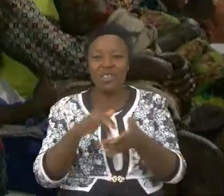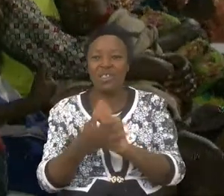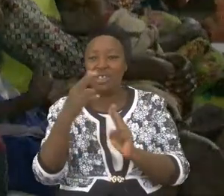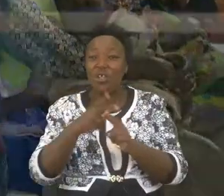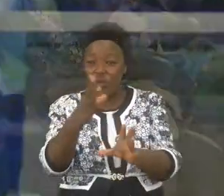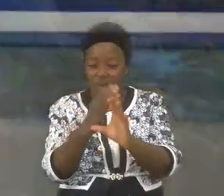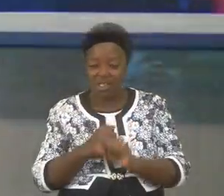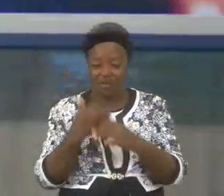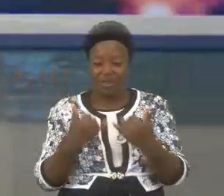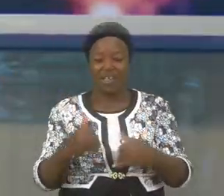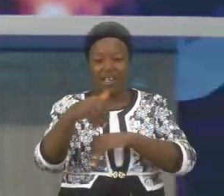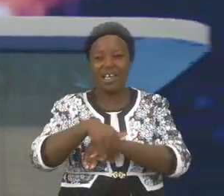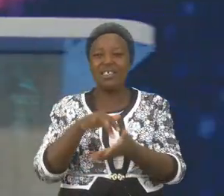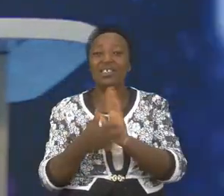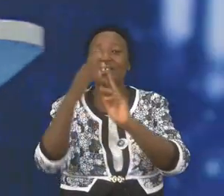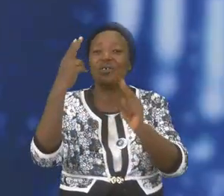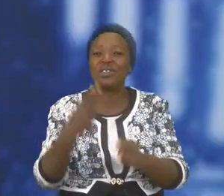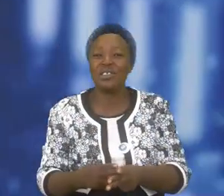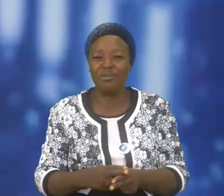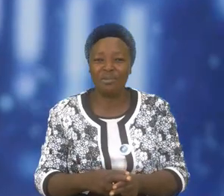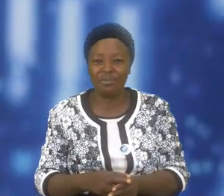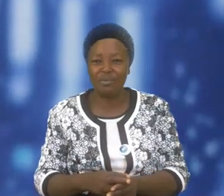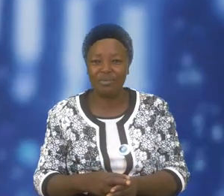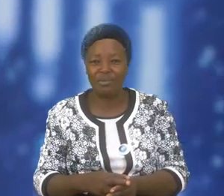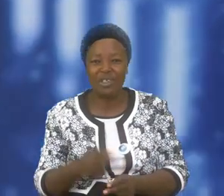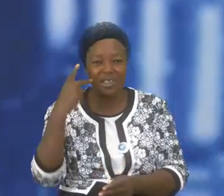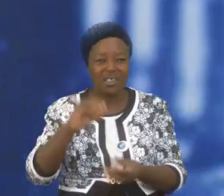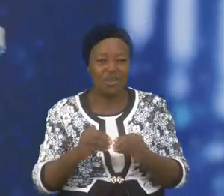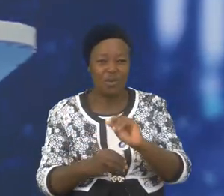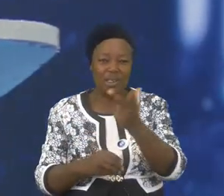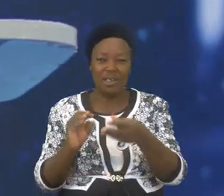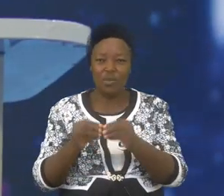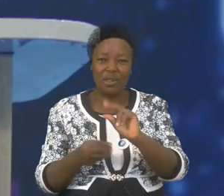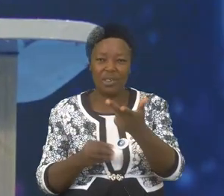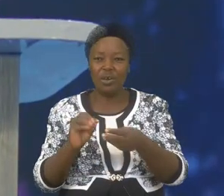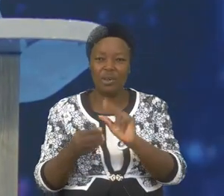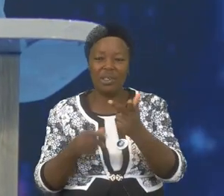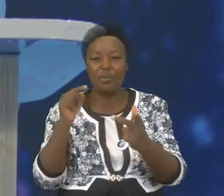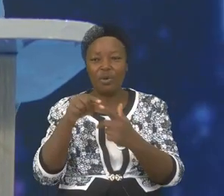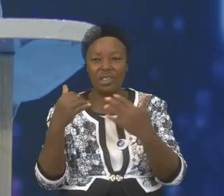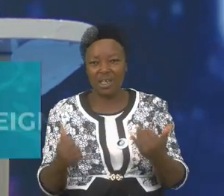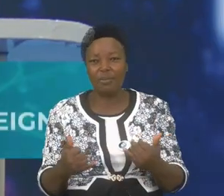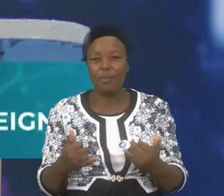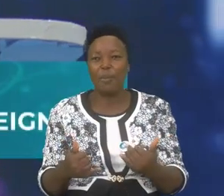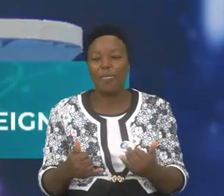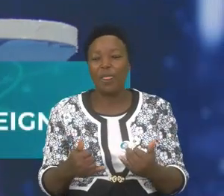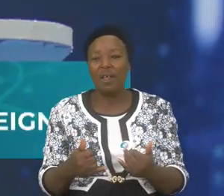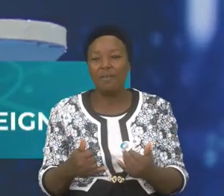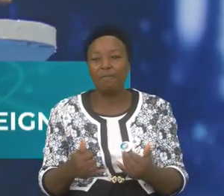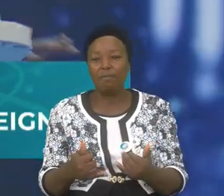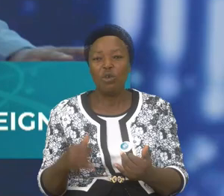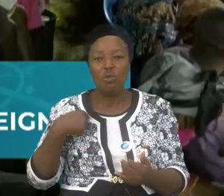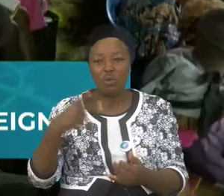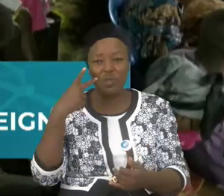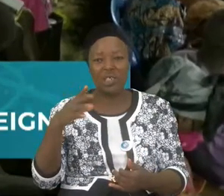number three now. Number three, we're looking at the Prince of Peace and